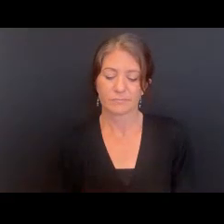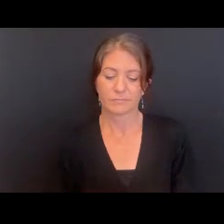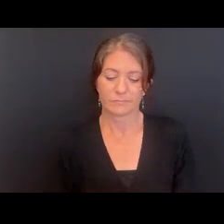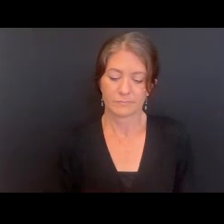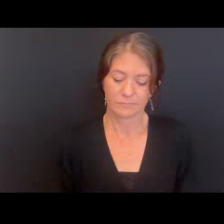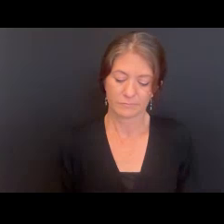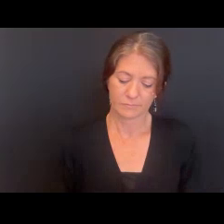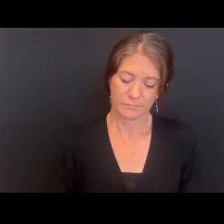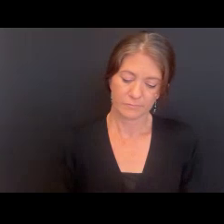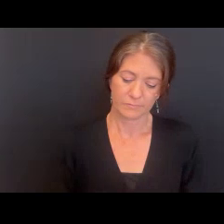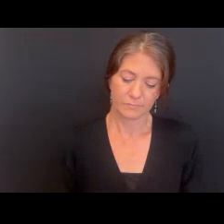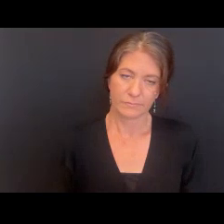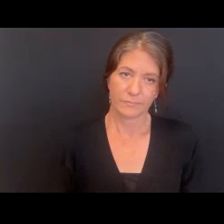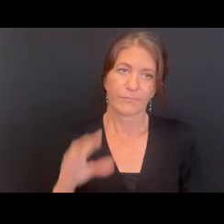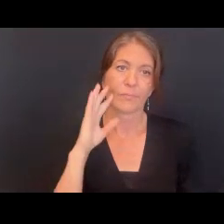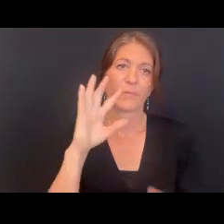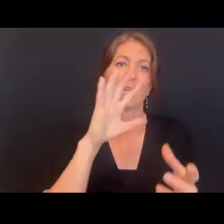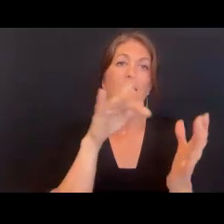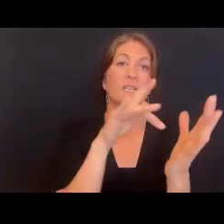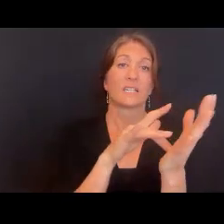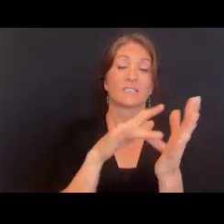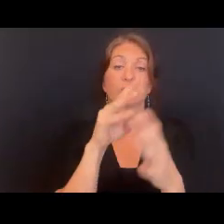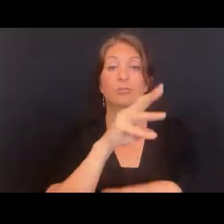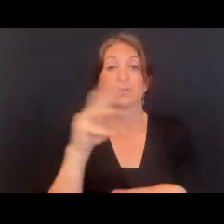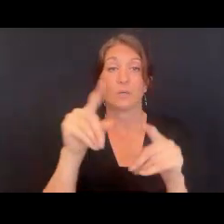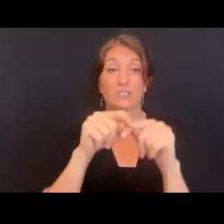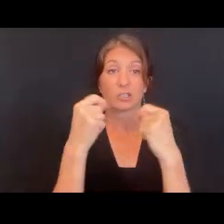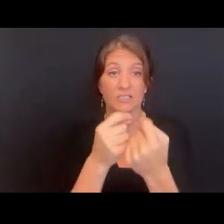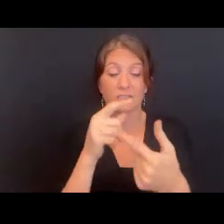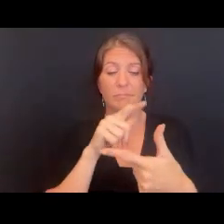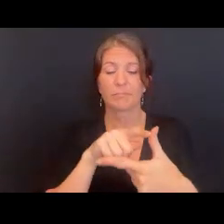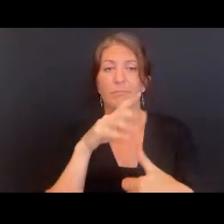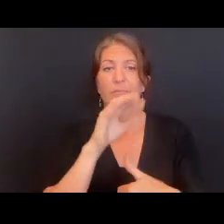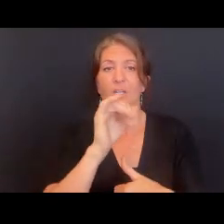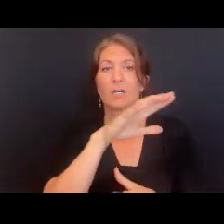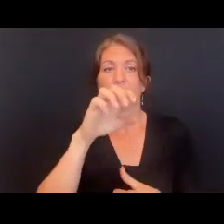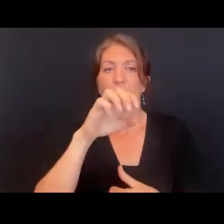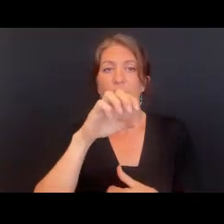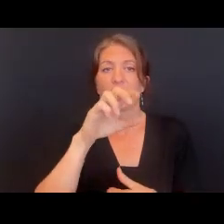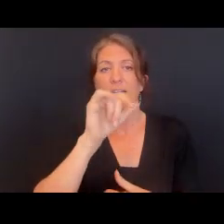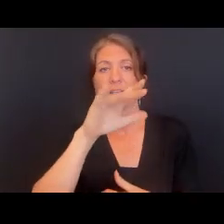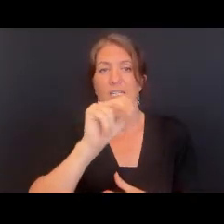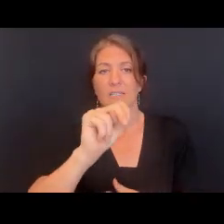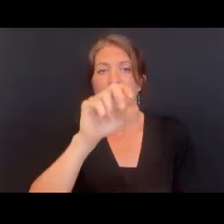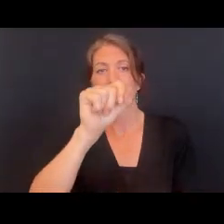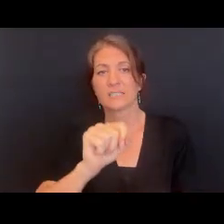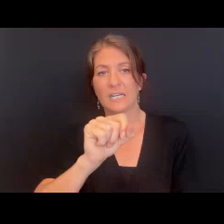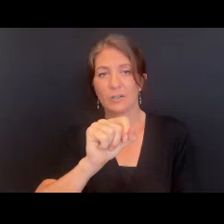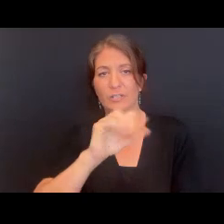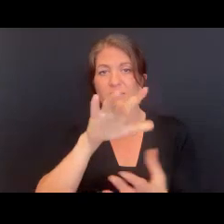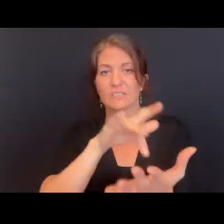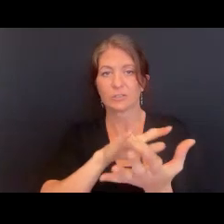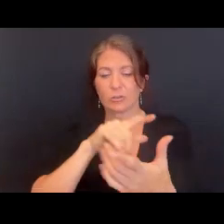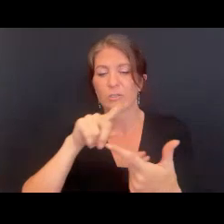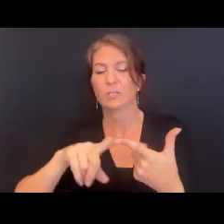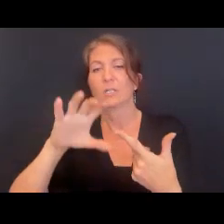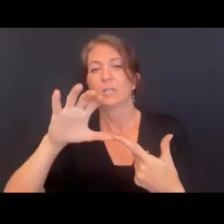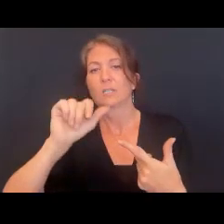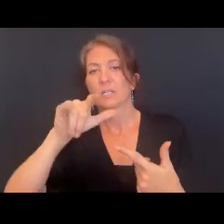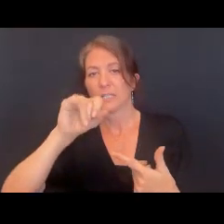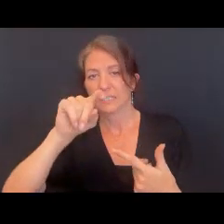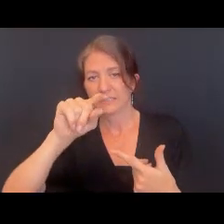For our Central and Western Region team, we have Braylon, who is South Central Region. Callista is our Southwestern